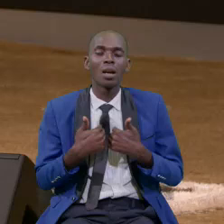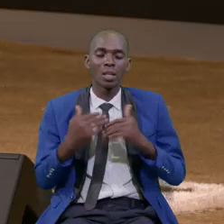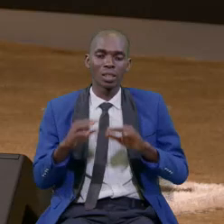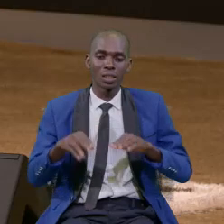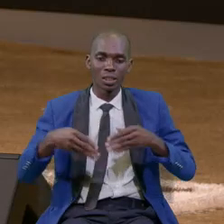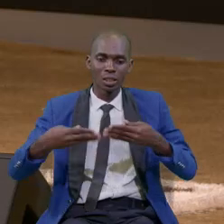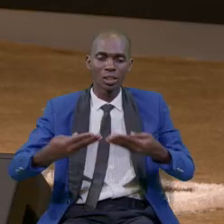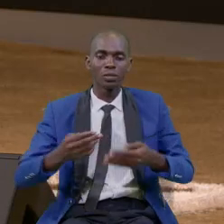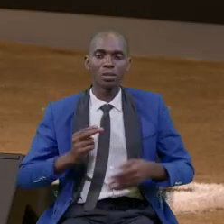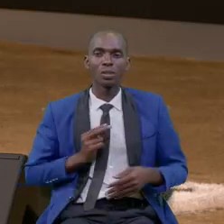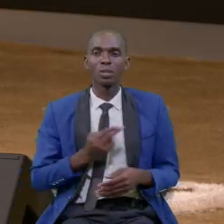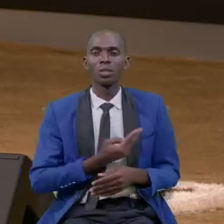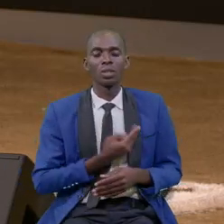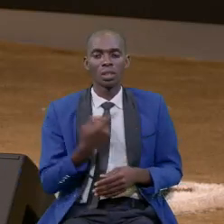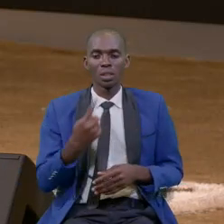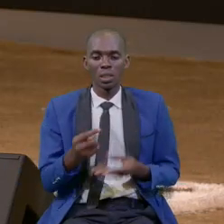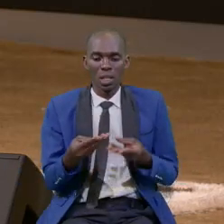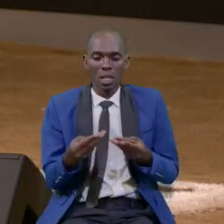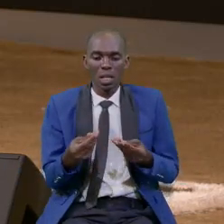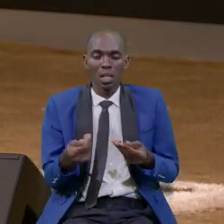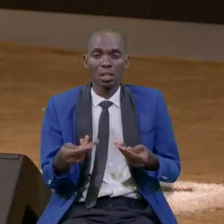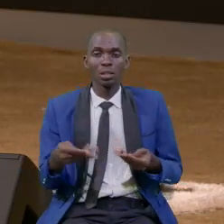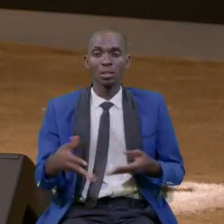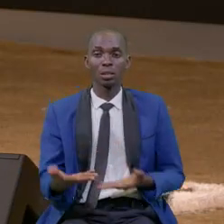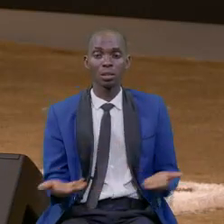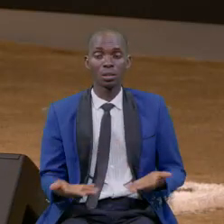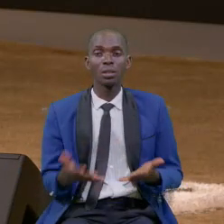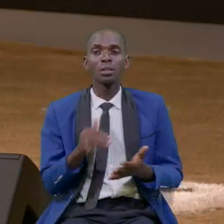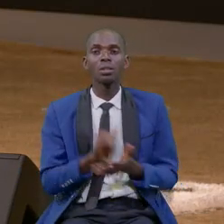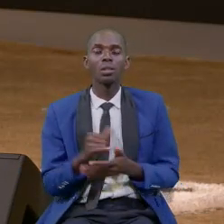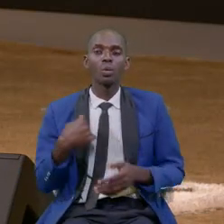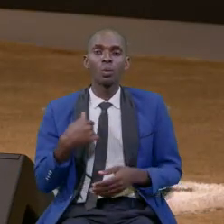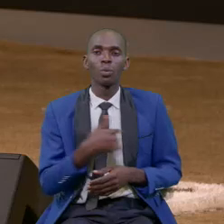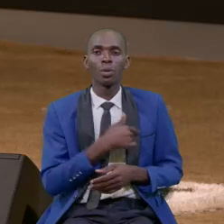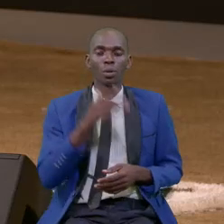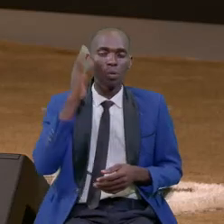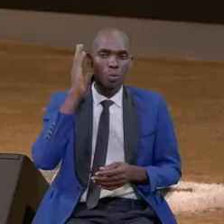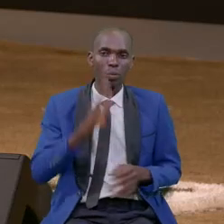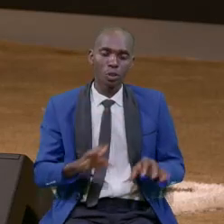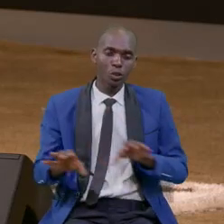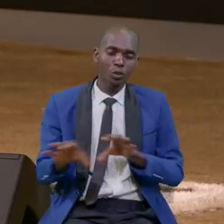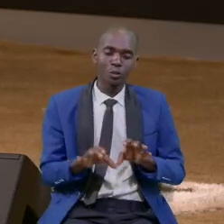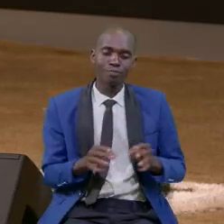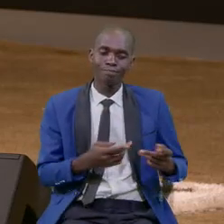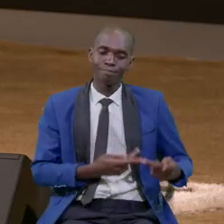given us the land, that we will deal